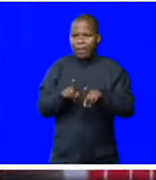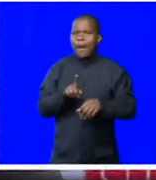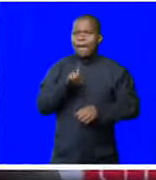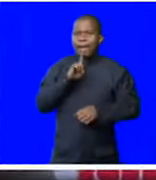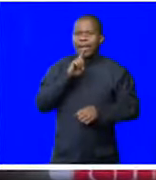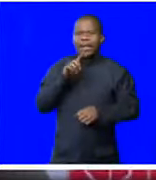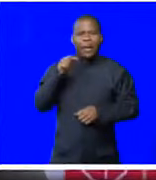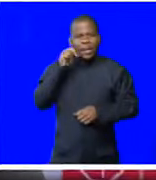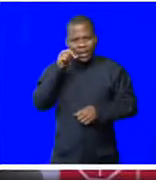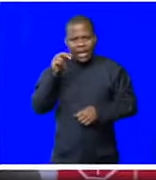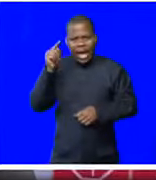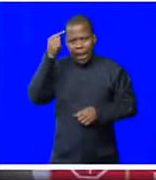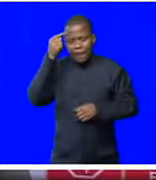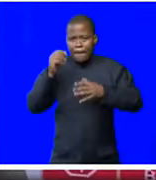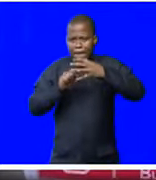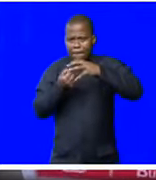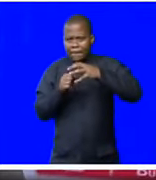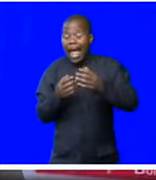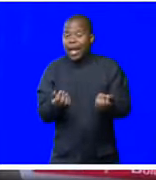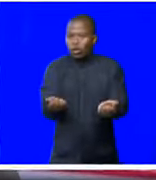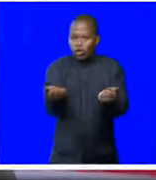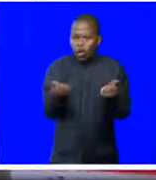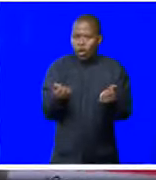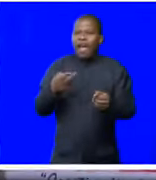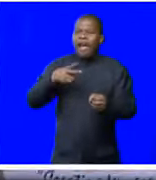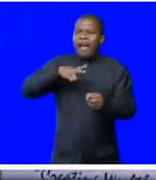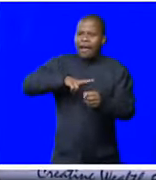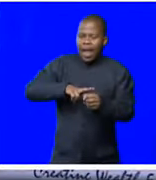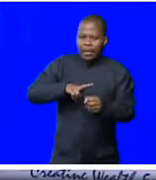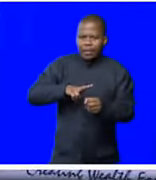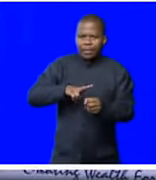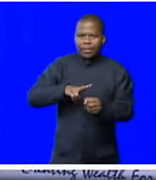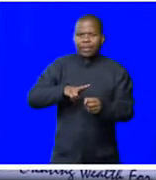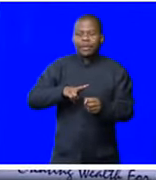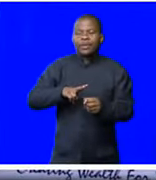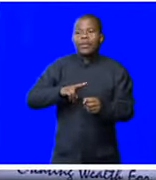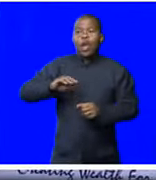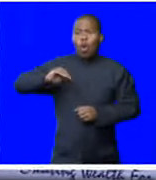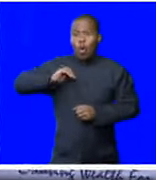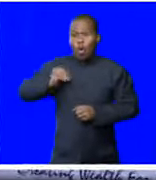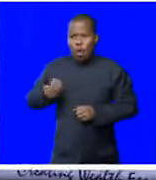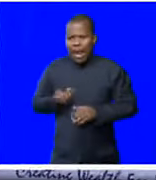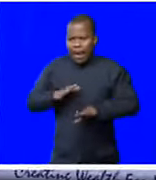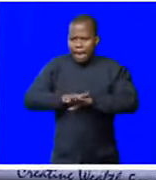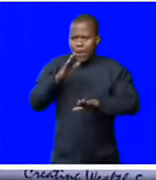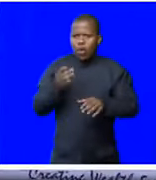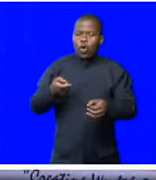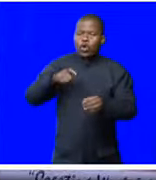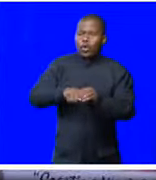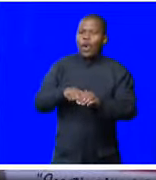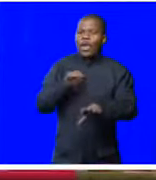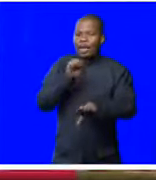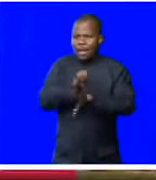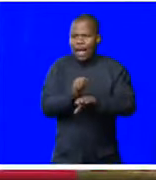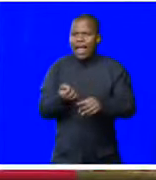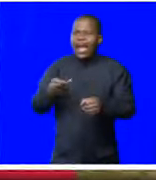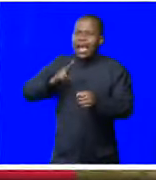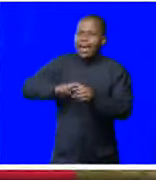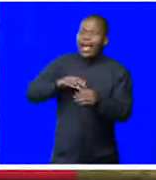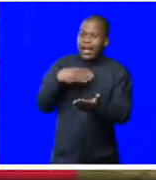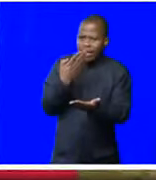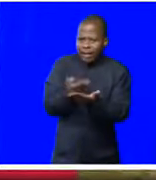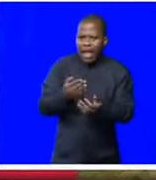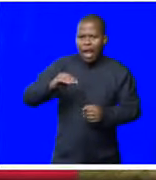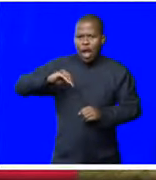technique. We are doing fine, we're doing okay. So I improve banning nalaba join ago male tournament